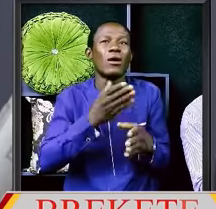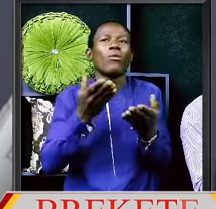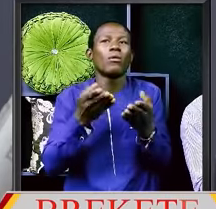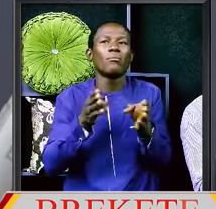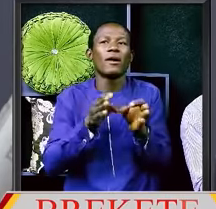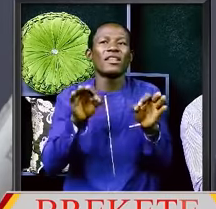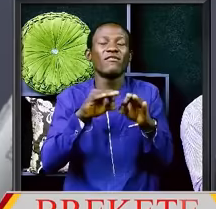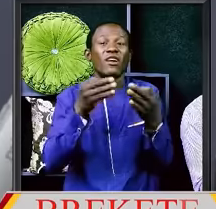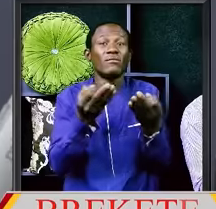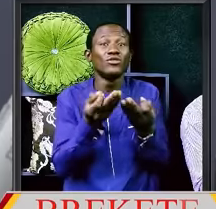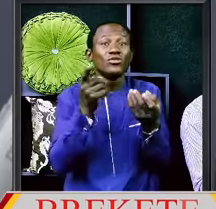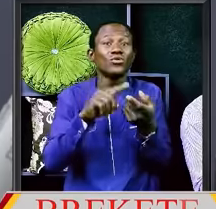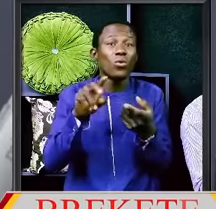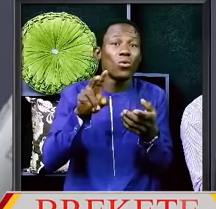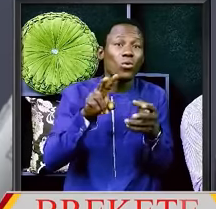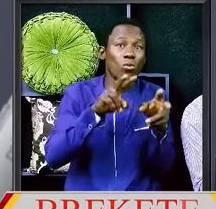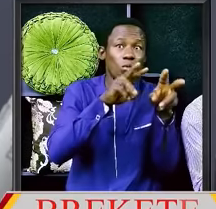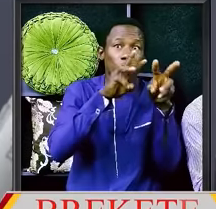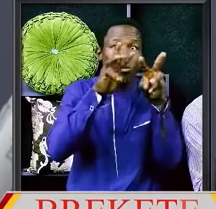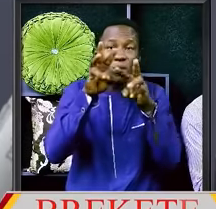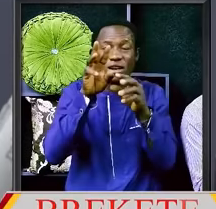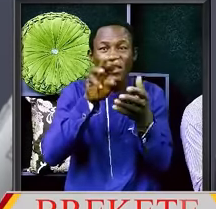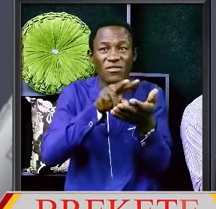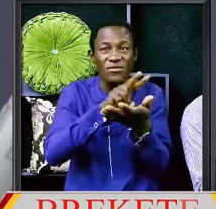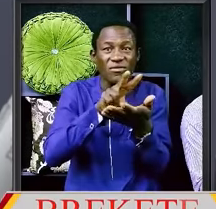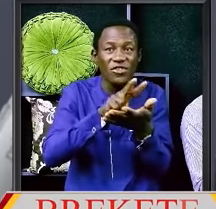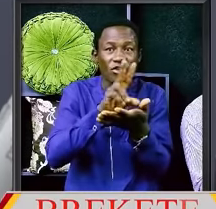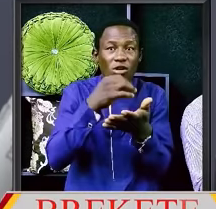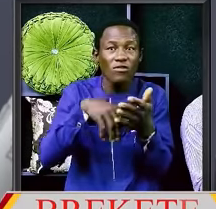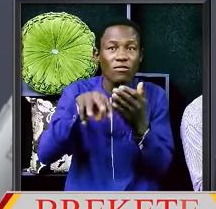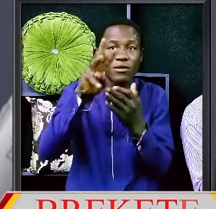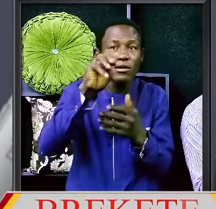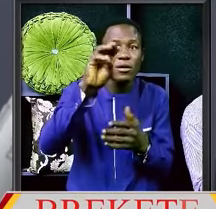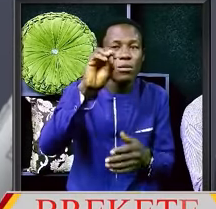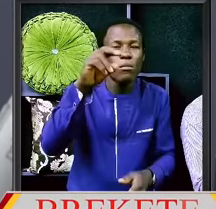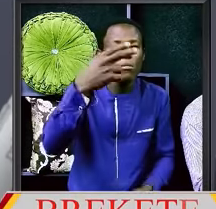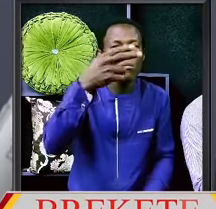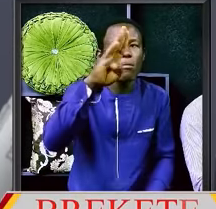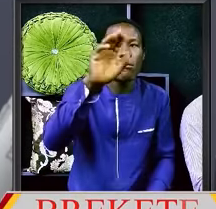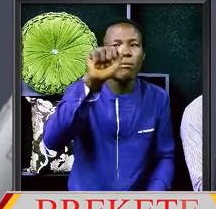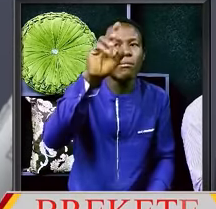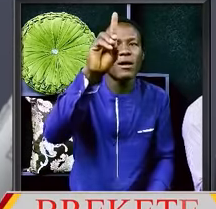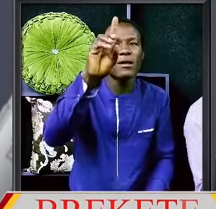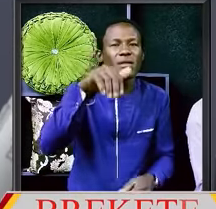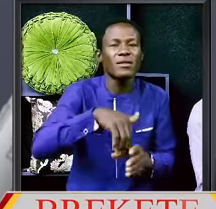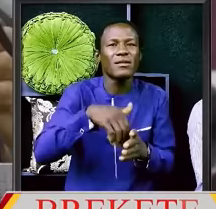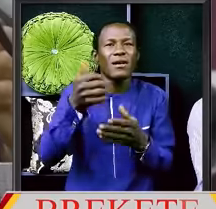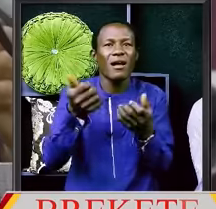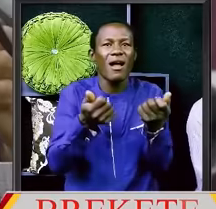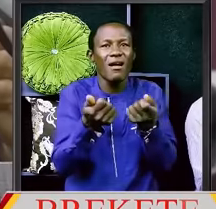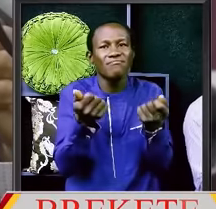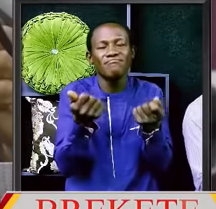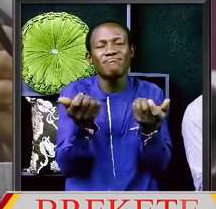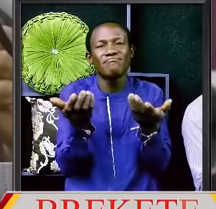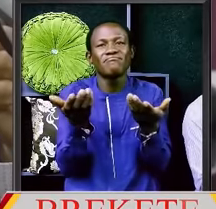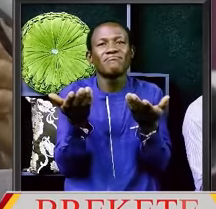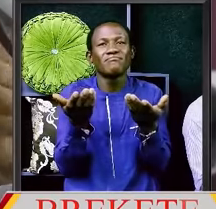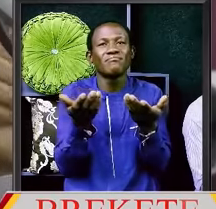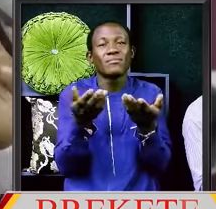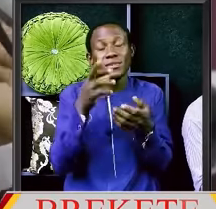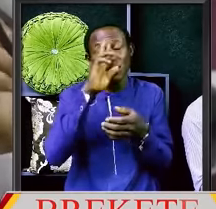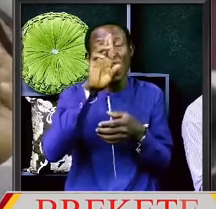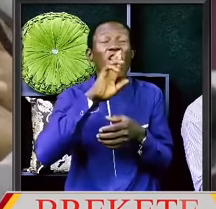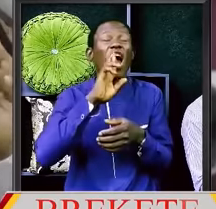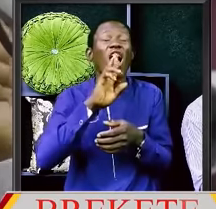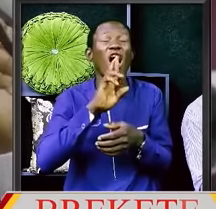when he just died. Everyone saw Mohbad in the car when his friend was crying. Sir, are you there,